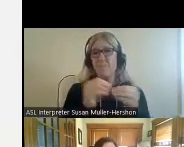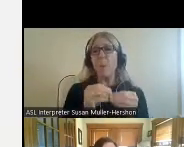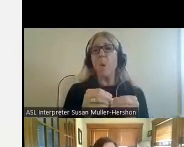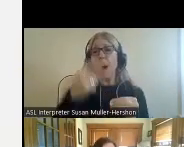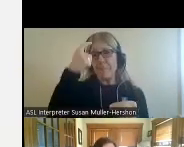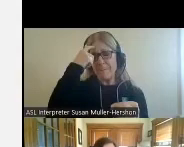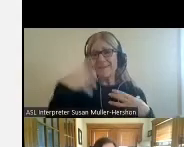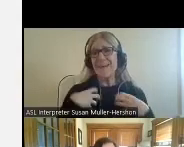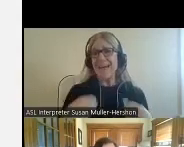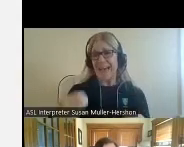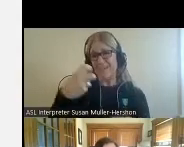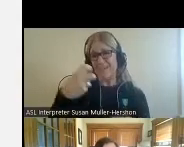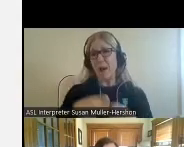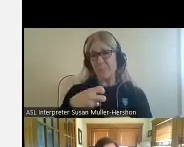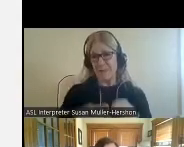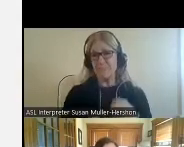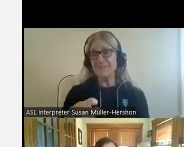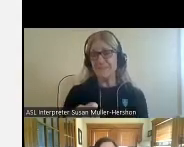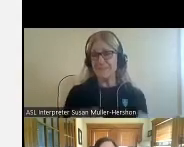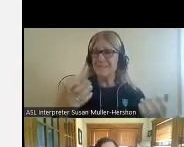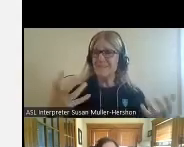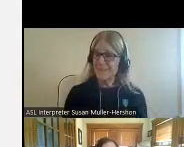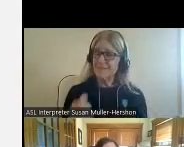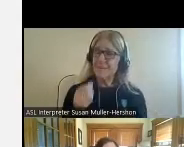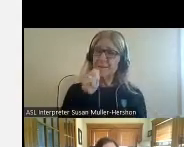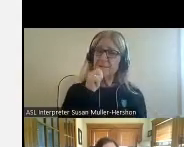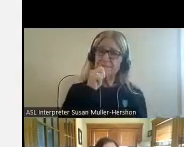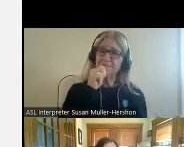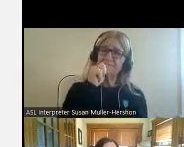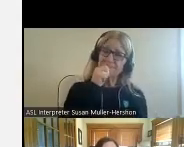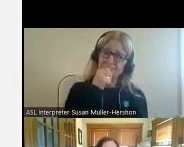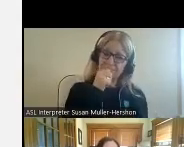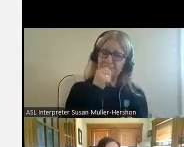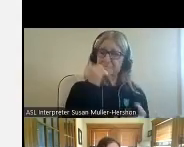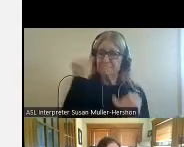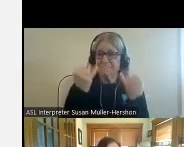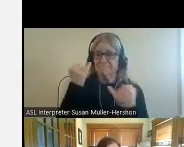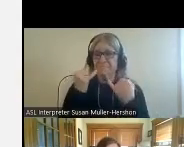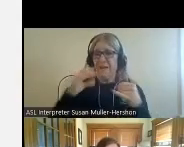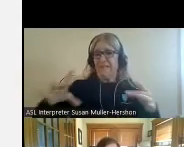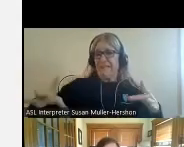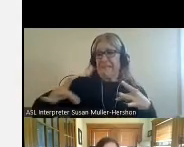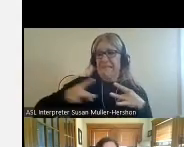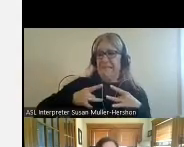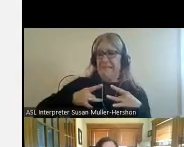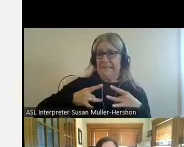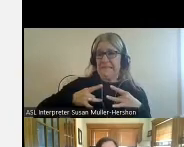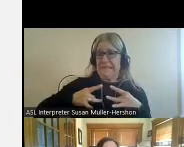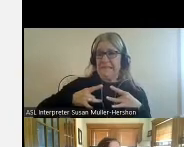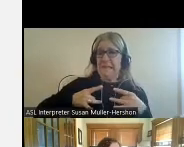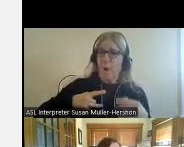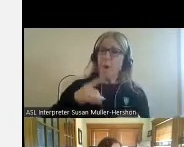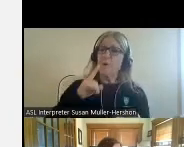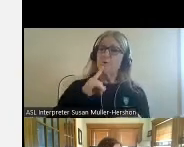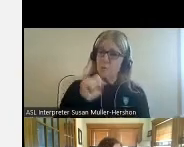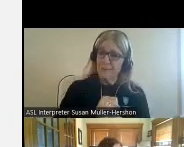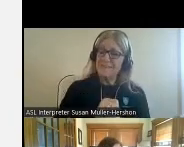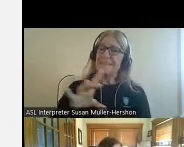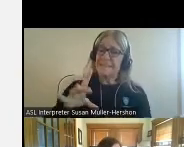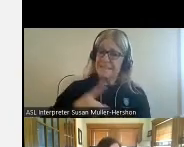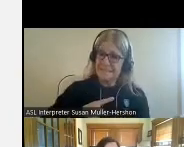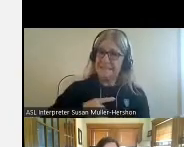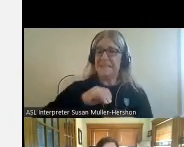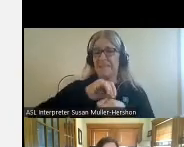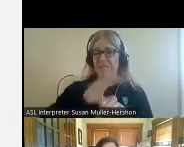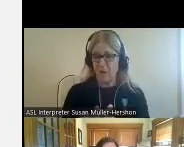can stem from a variety of reasons, including fears of contracting the coronavirus and are affecting loved ones. The trauma and grief